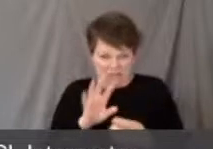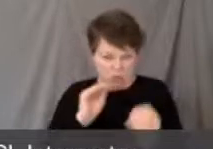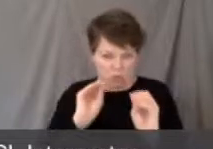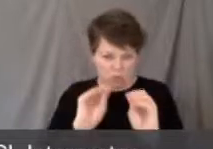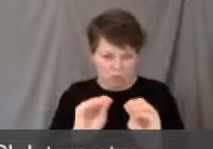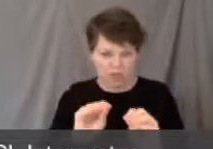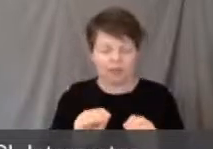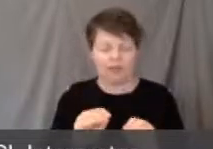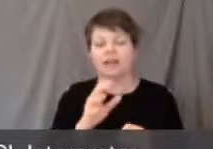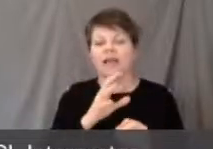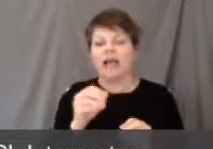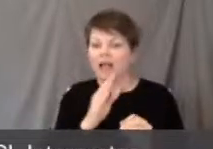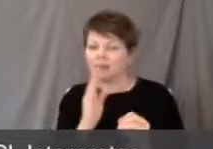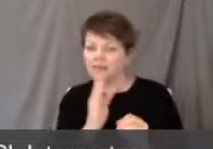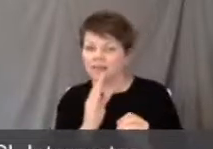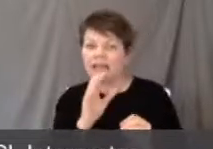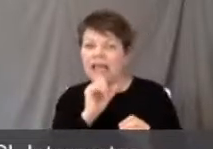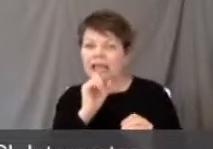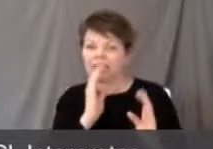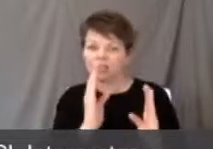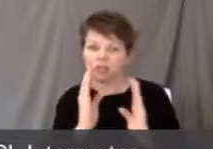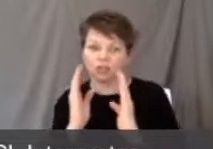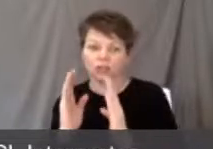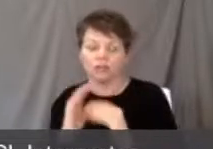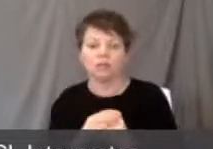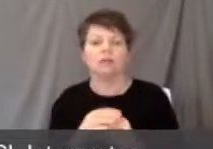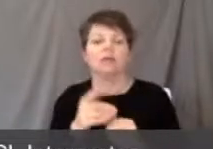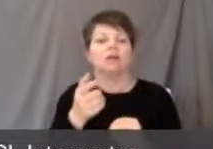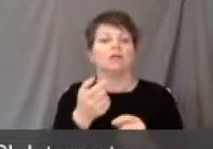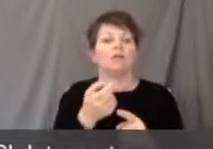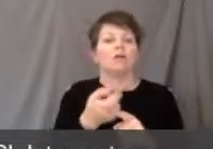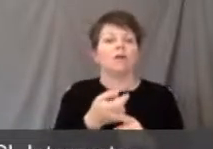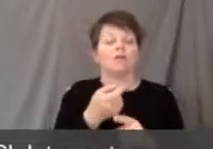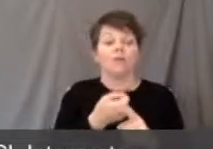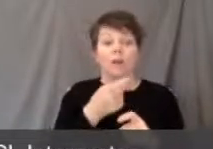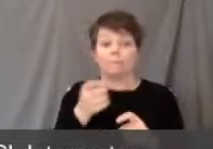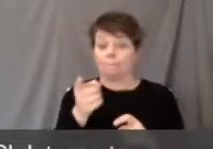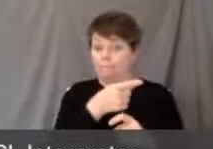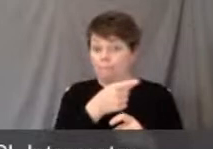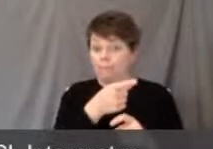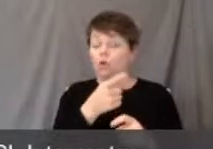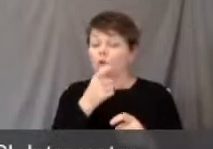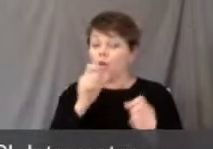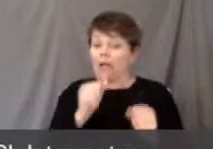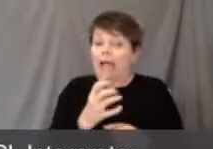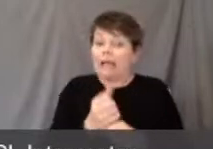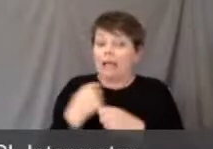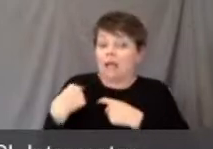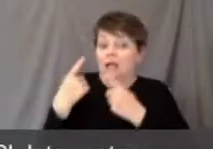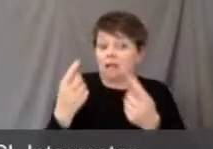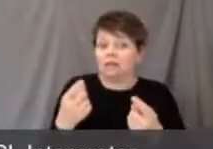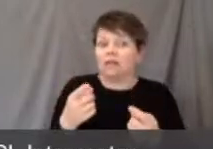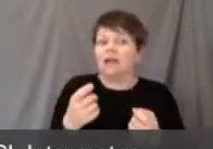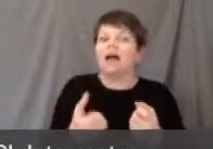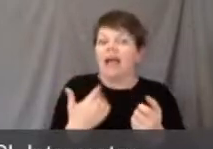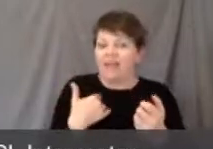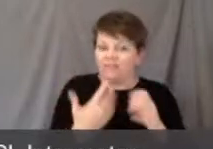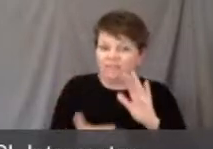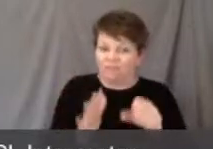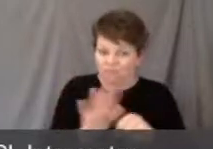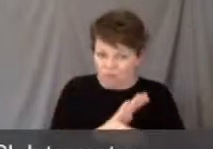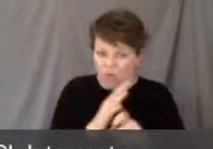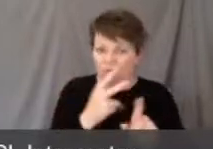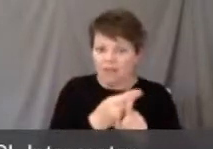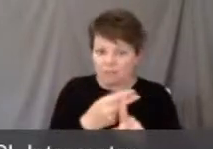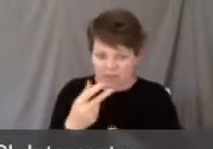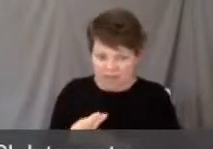age ranges as well. And this is of the population in these age groups that are eligible, this is how many are fully immunized, meaning they've had their 2